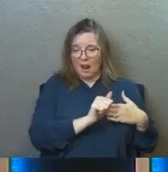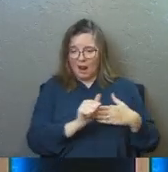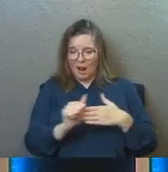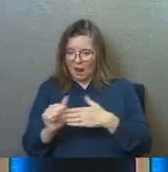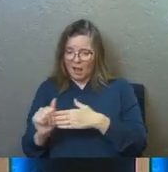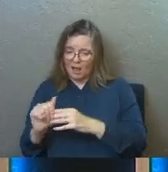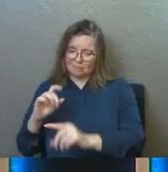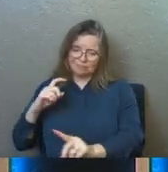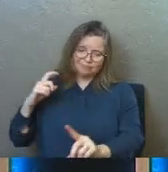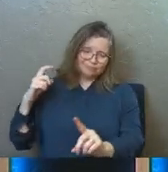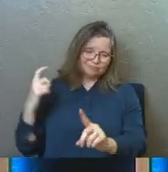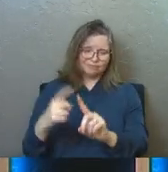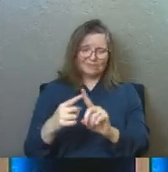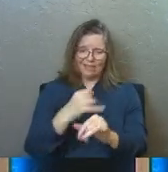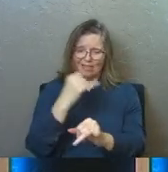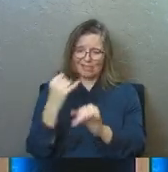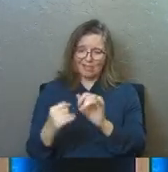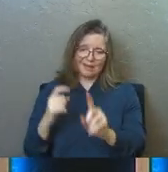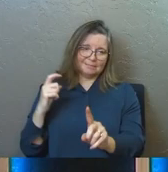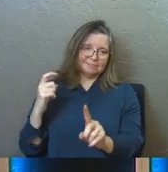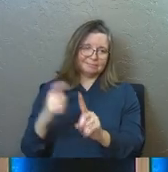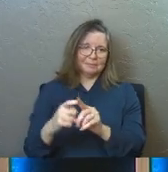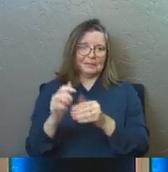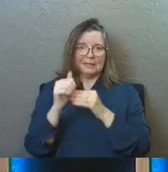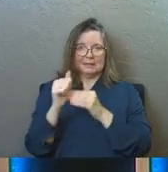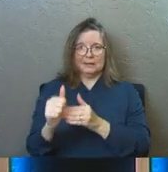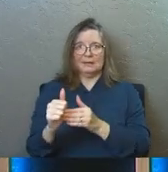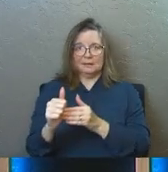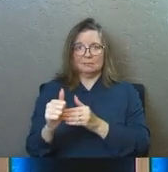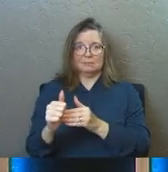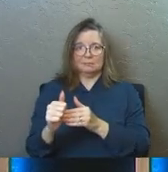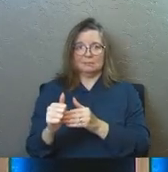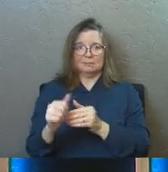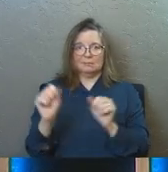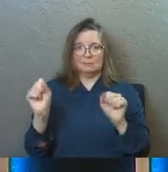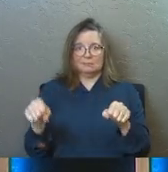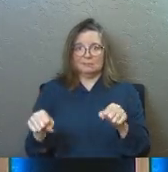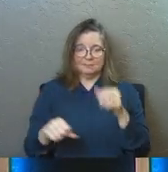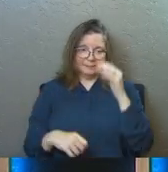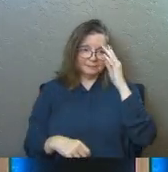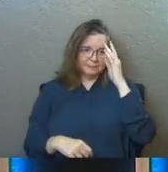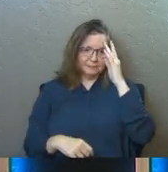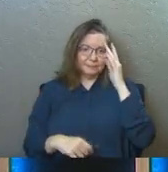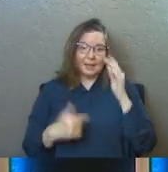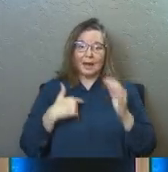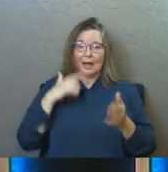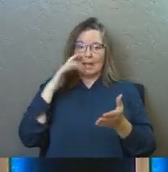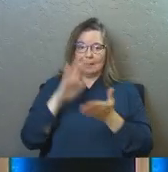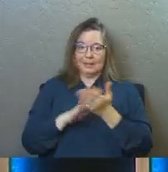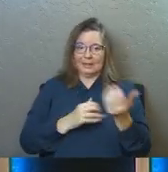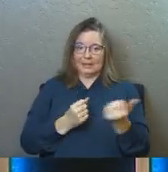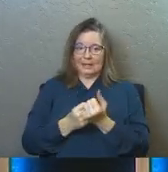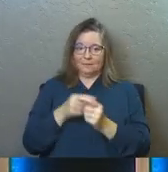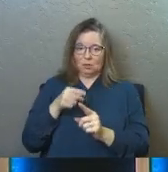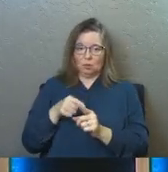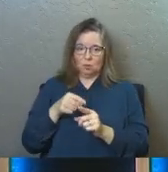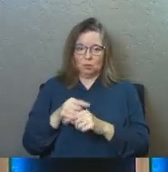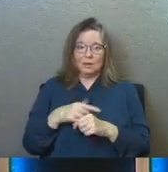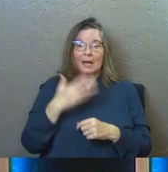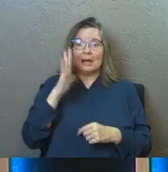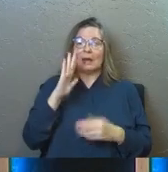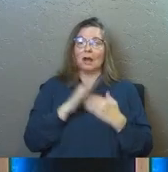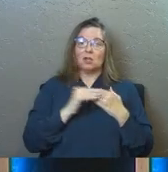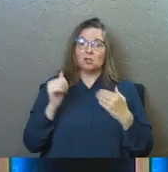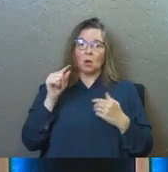race, getting through, and we're in the last quarter mile, and you get to lead them across the finish line. And I believe in you. And God